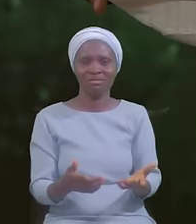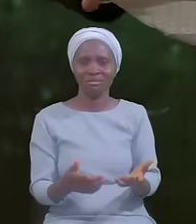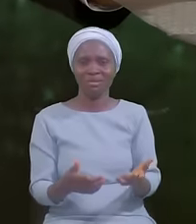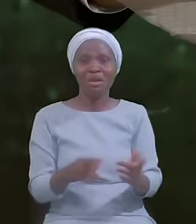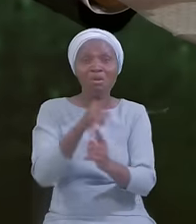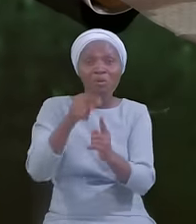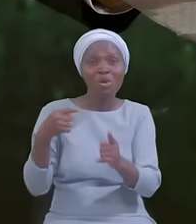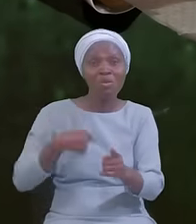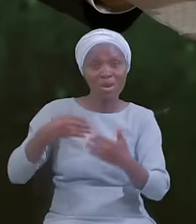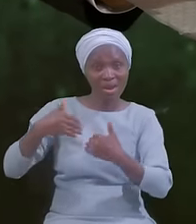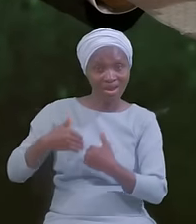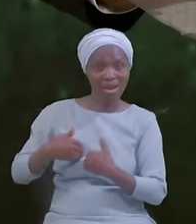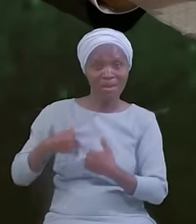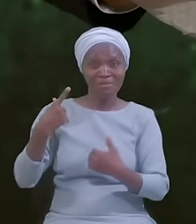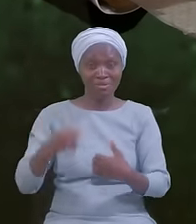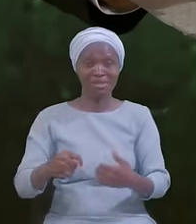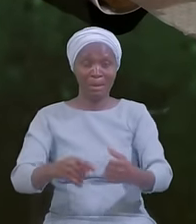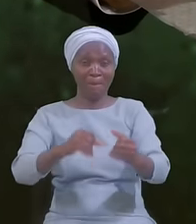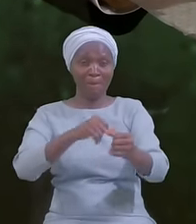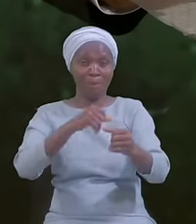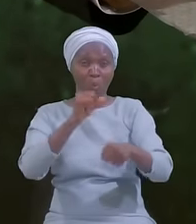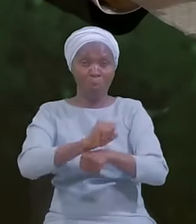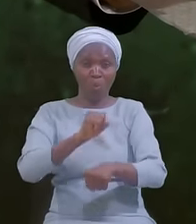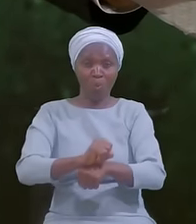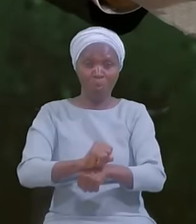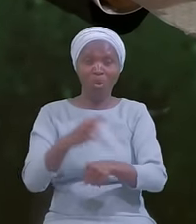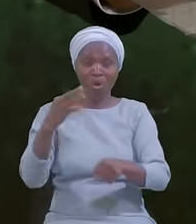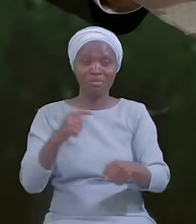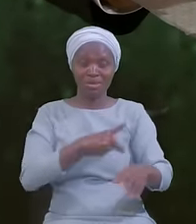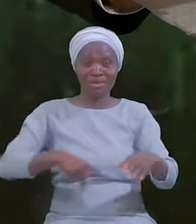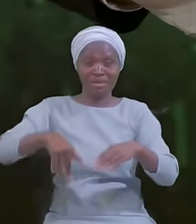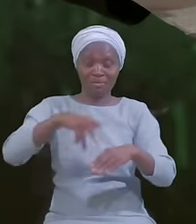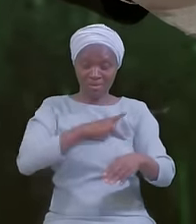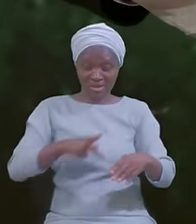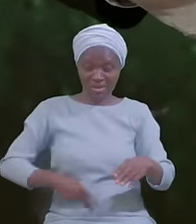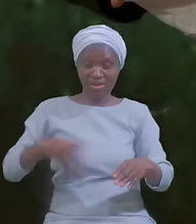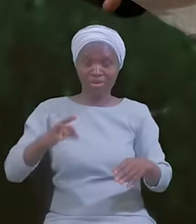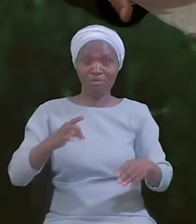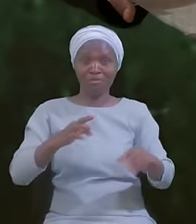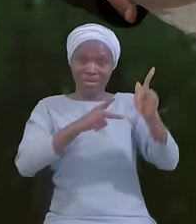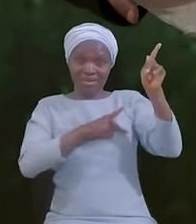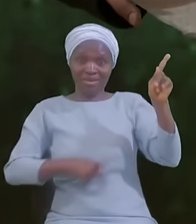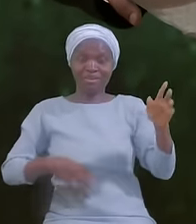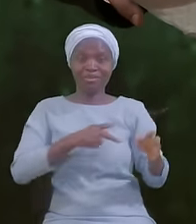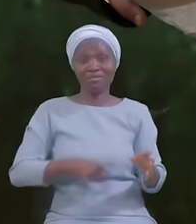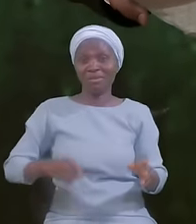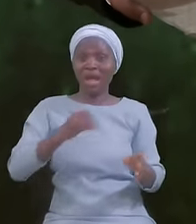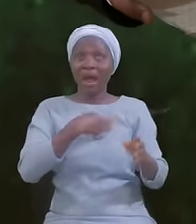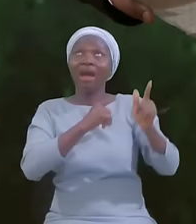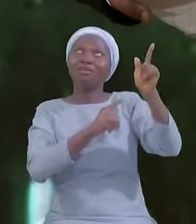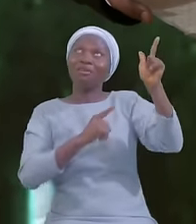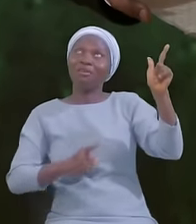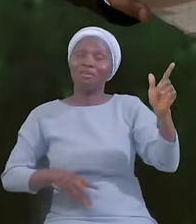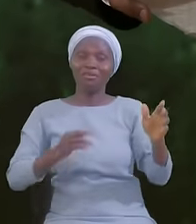we have the performance of the King of Kings and the Lord of Lords, and the